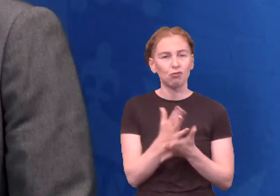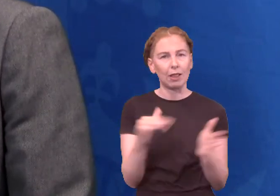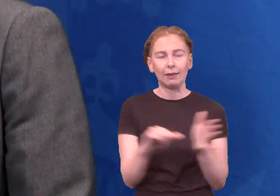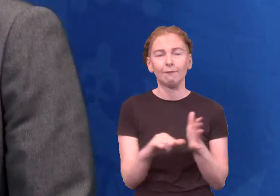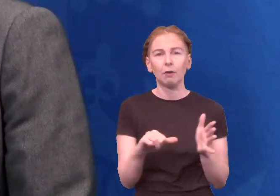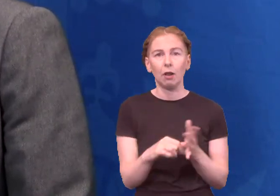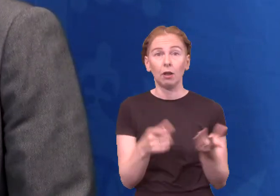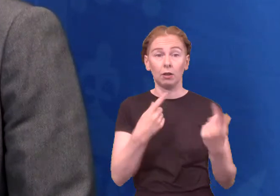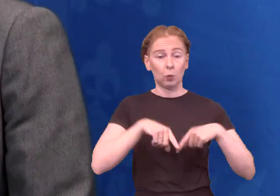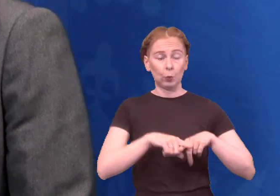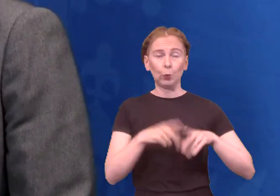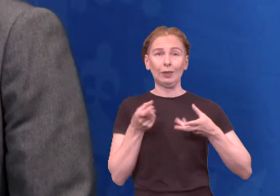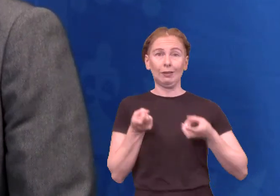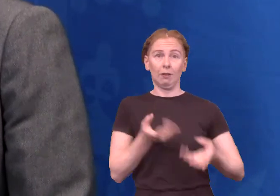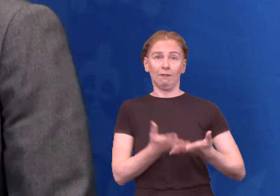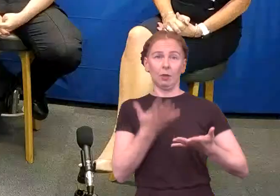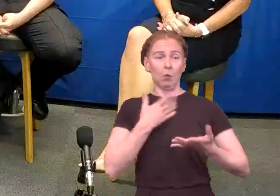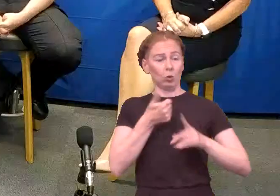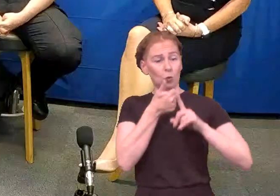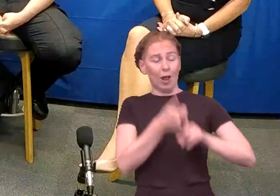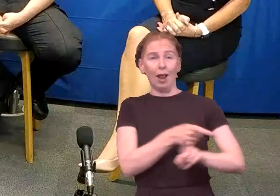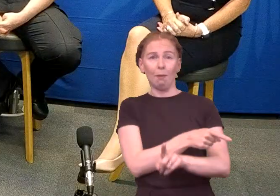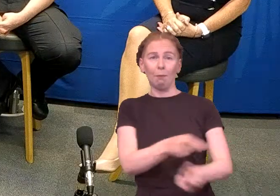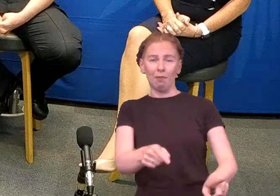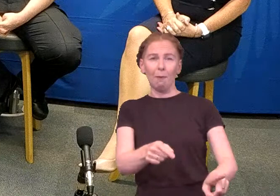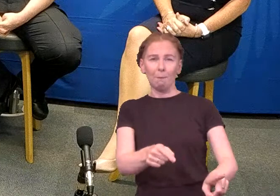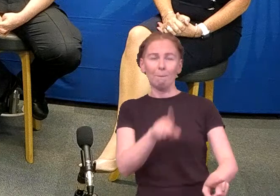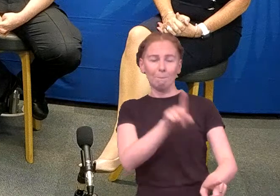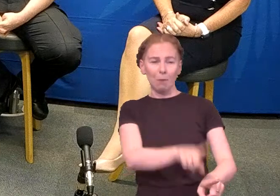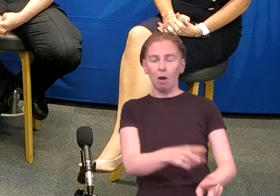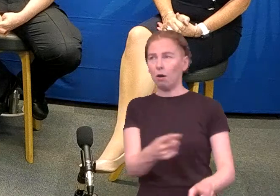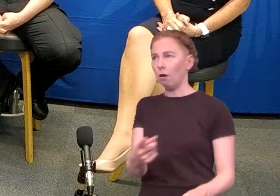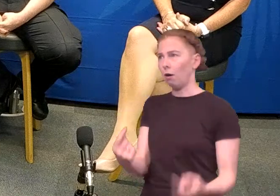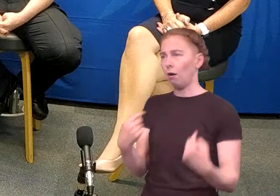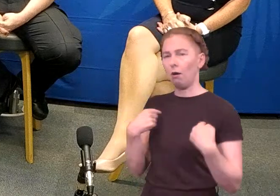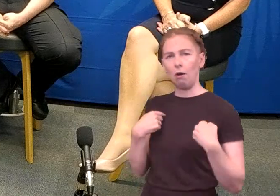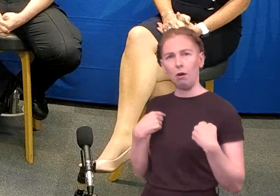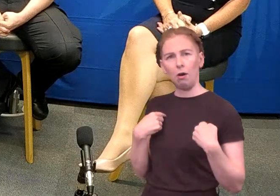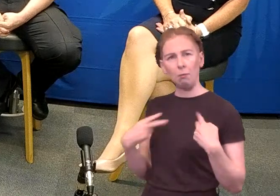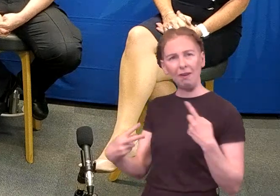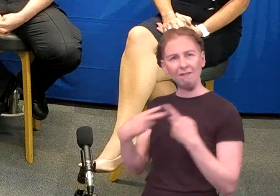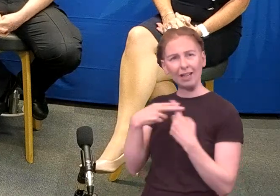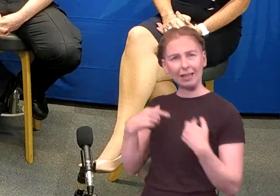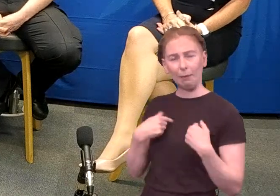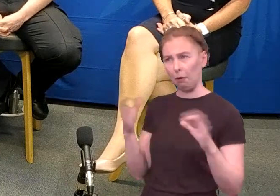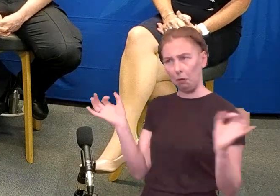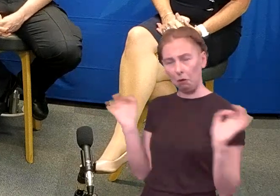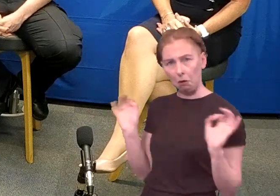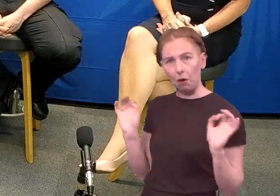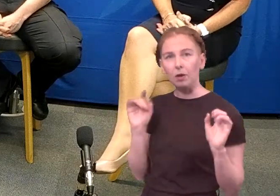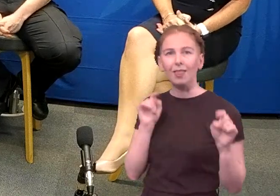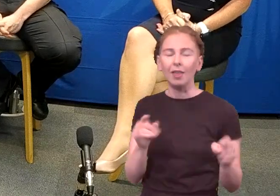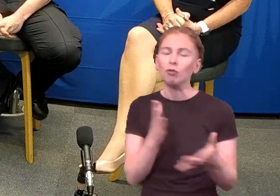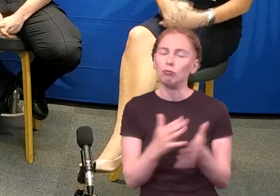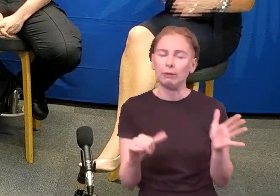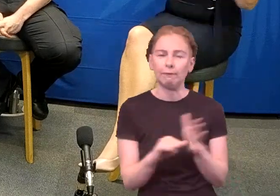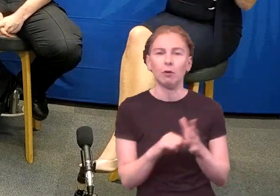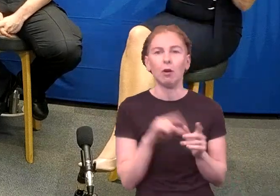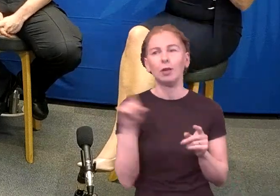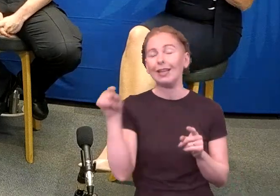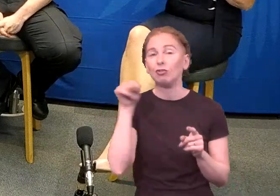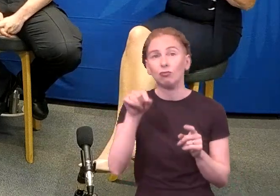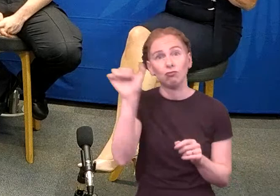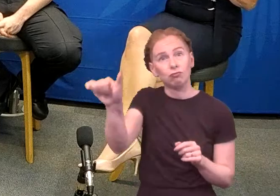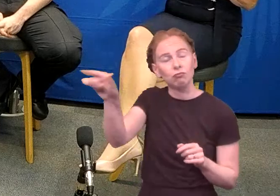help someone, you can see they need helping, but because they don't see it themselves, it's really difficult. Well, that self-identification goes across the board,